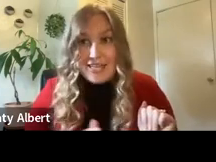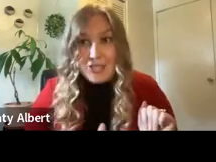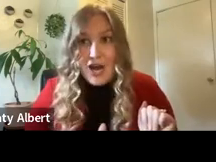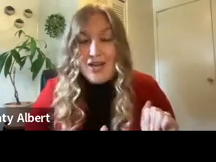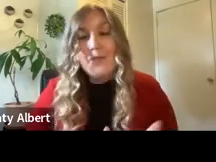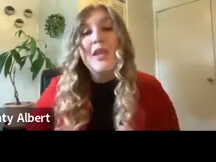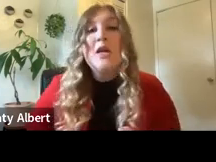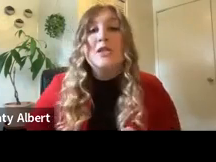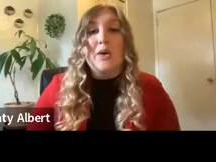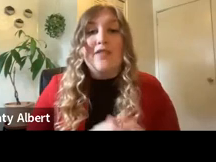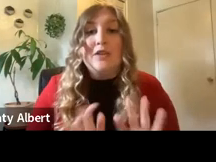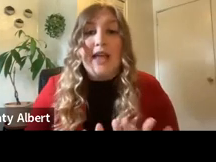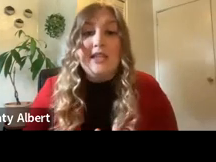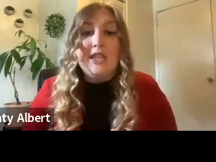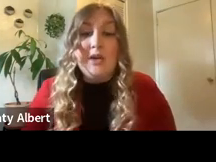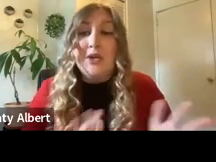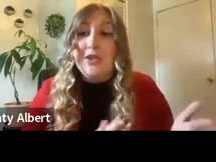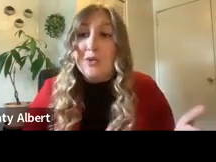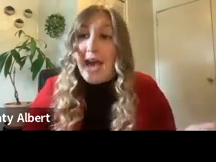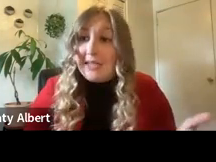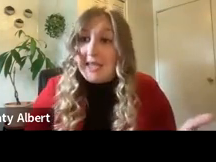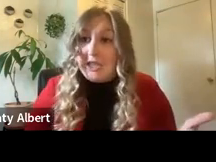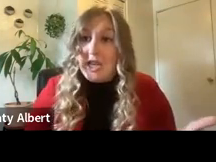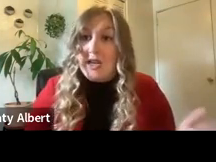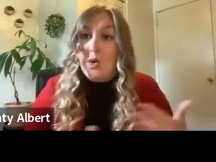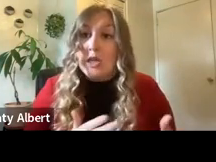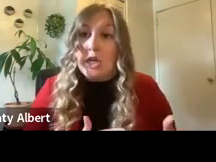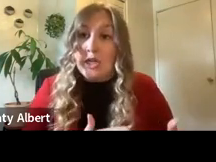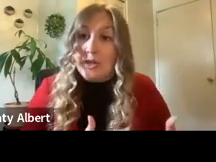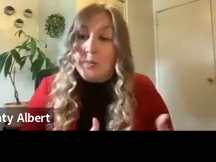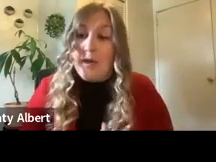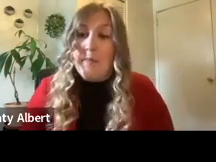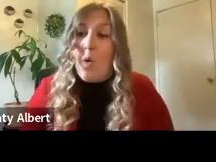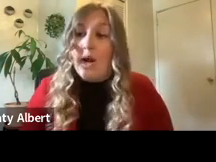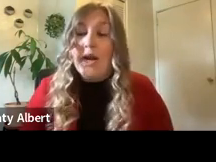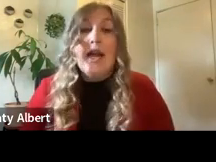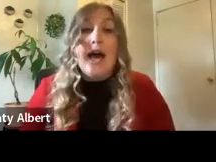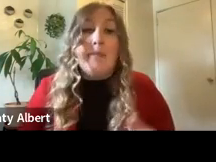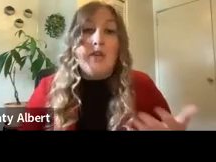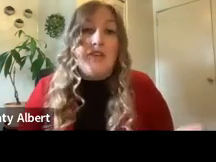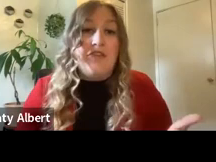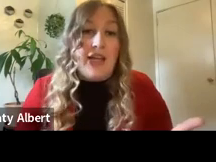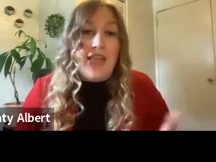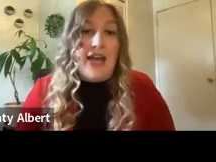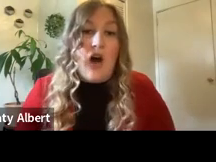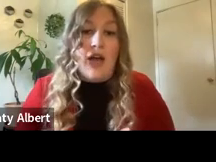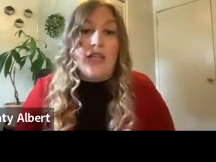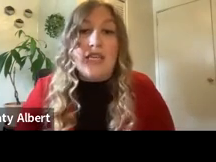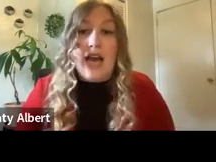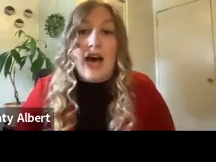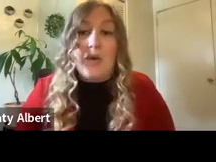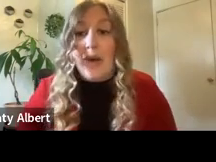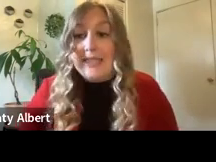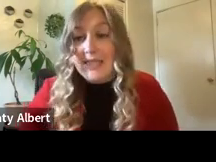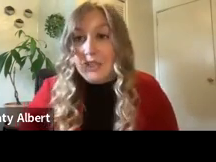and TikTok. So if you'd like to review that session or learn a little bit more, you can find that on